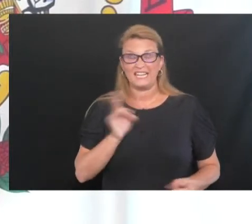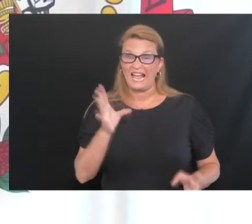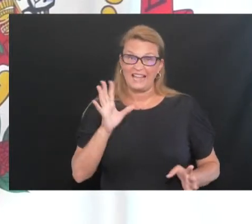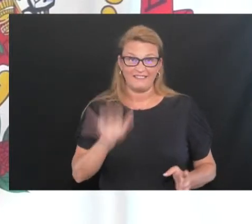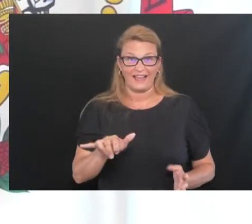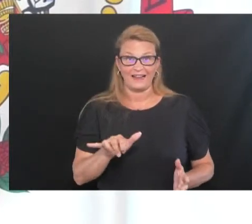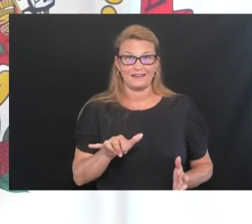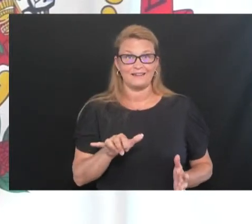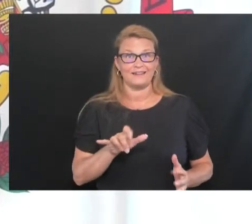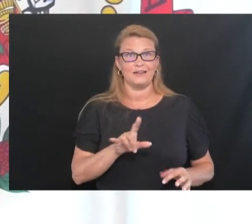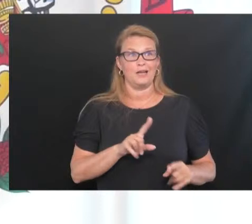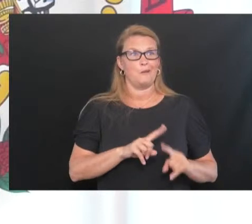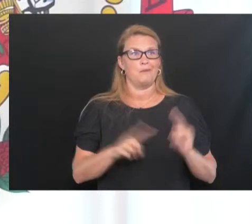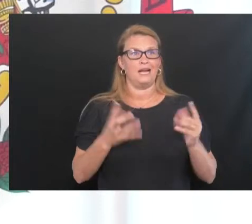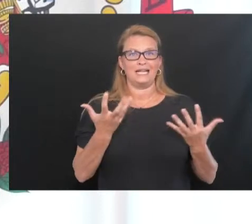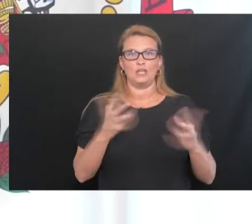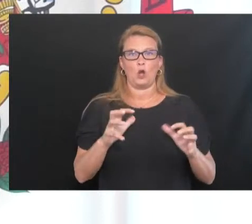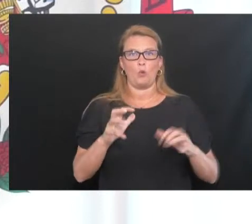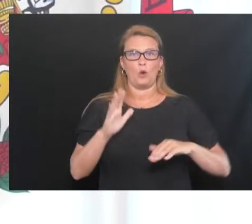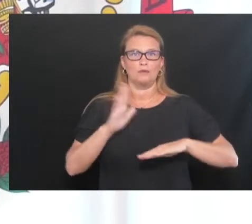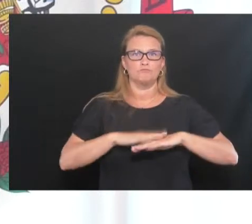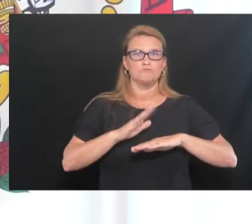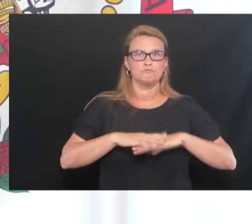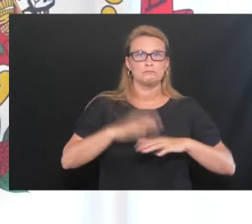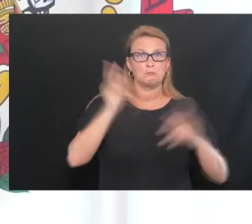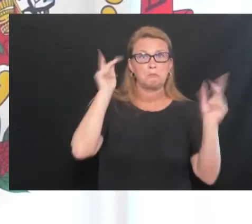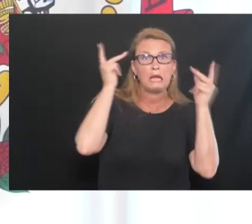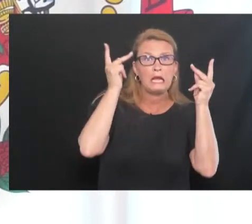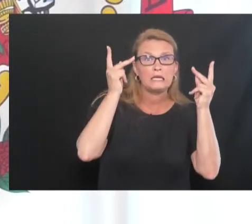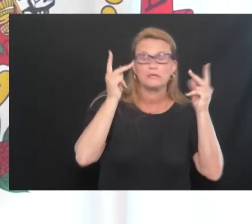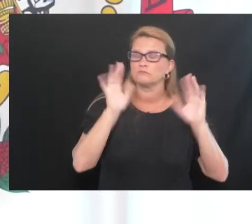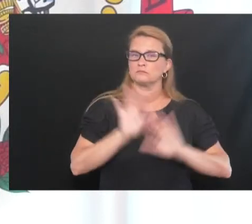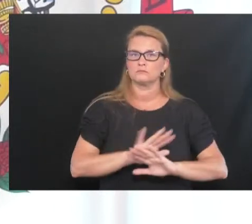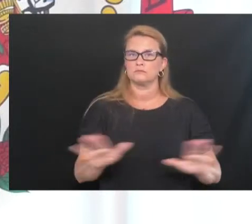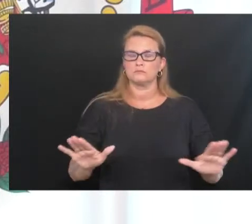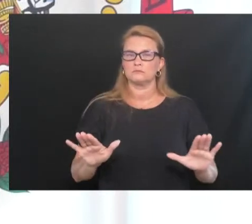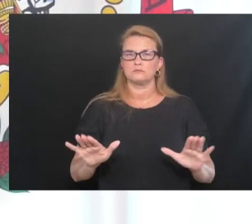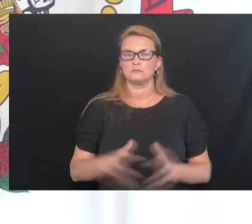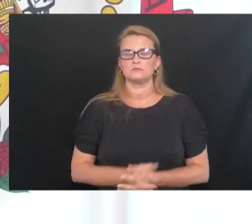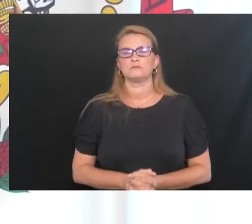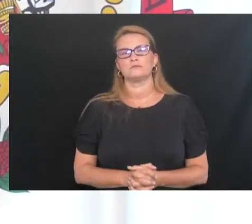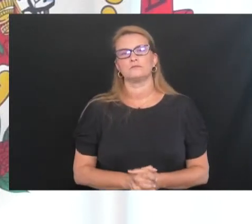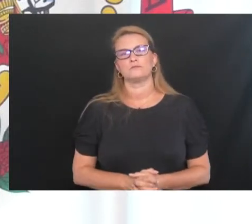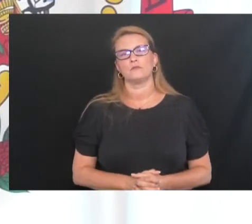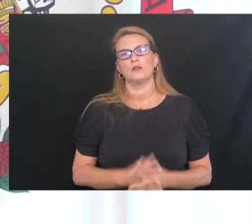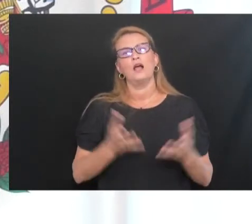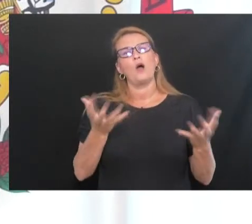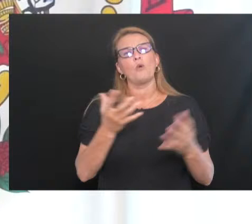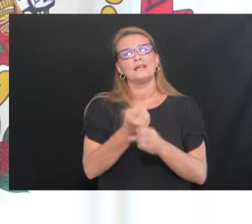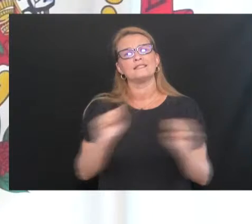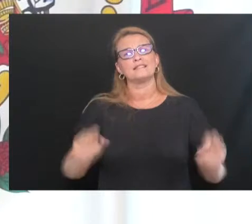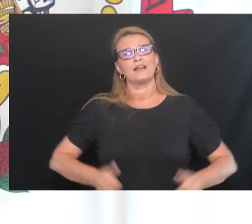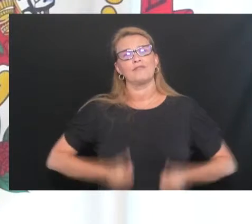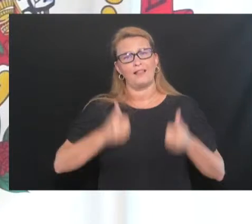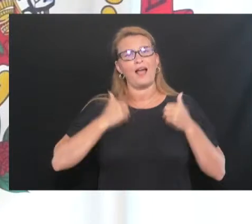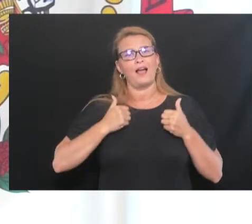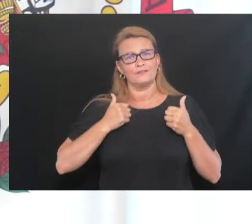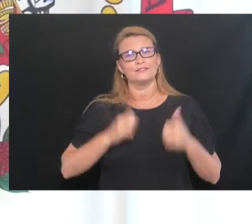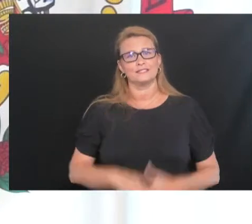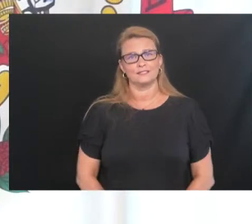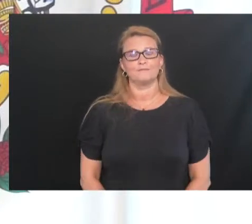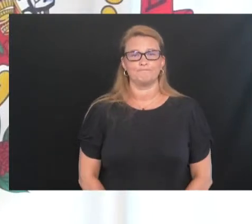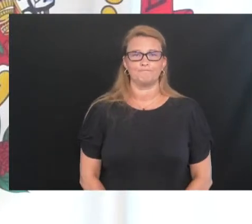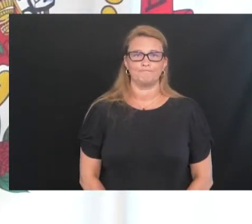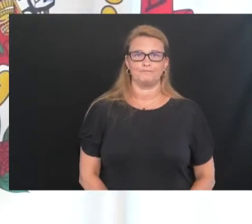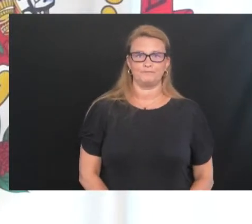And, I don't want to alarm anybody, but we want to do everything we possibly can to save lives and to do everything to protect our people,